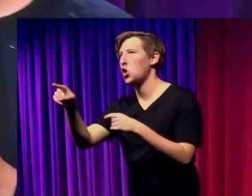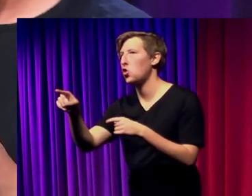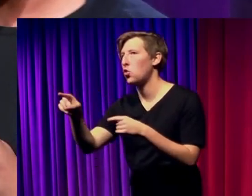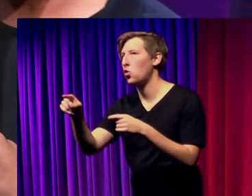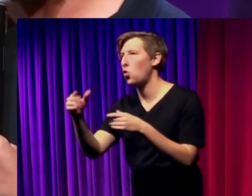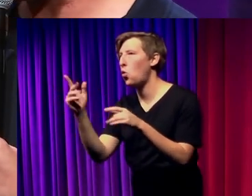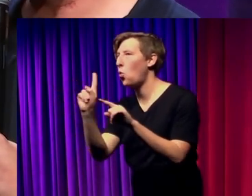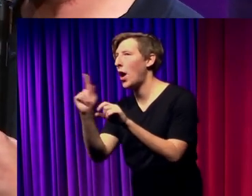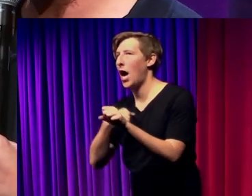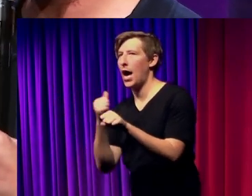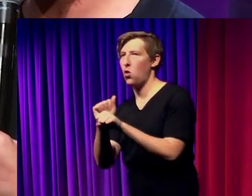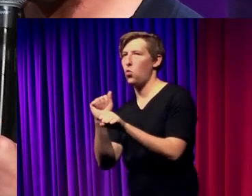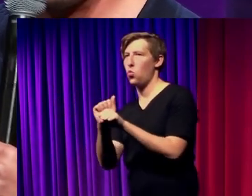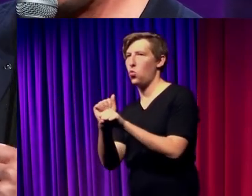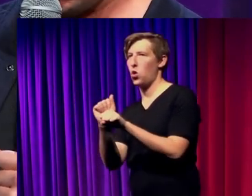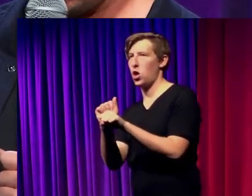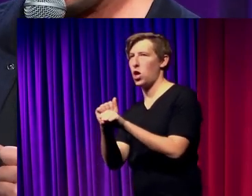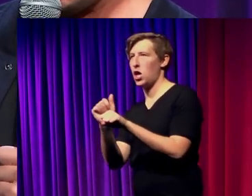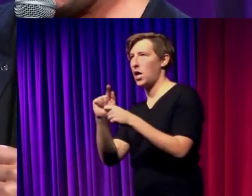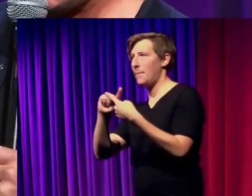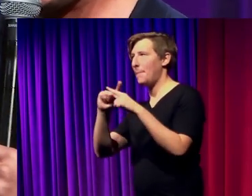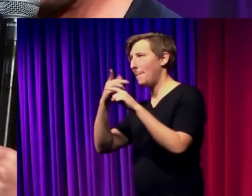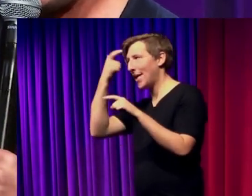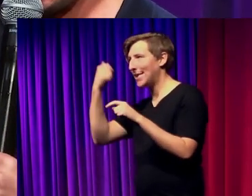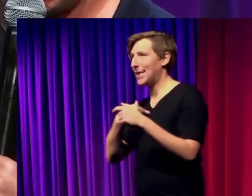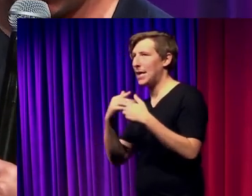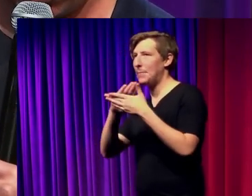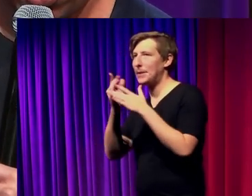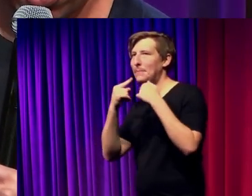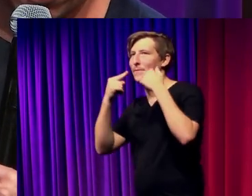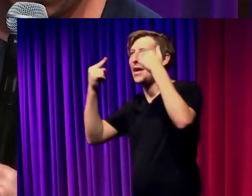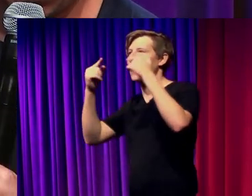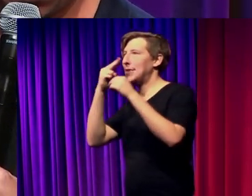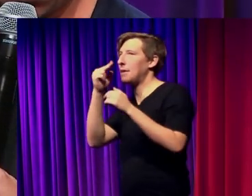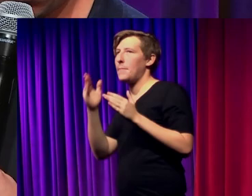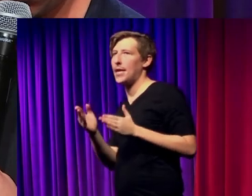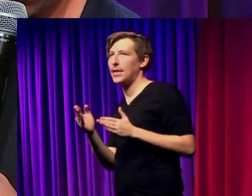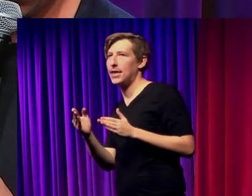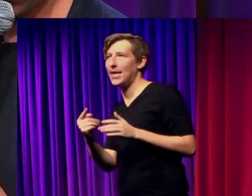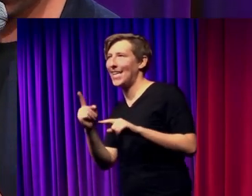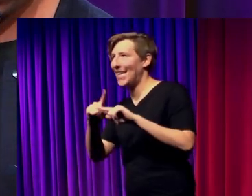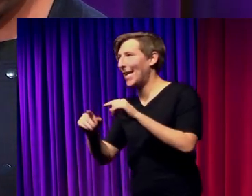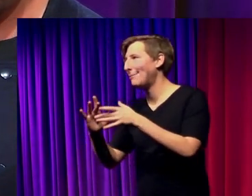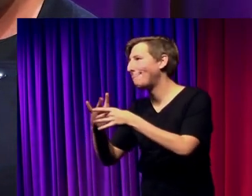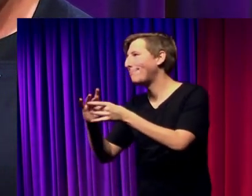Yeah, from a glass box in downtown Portland, so it could be anything.